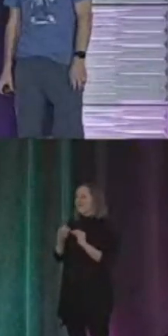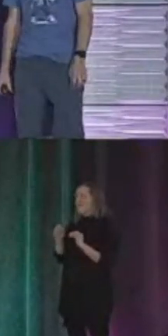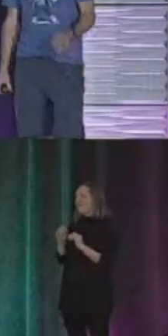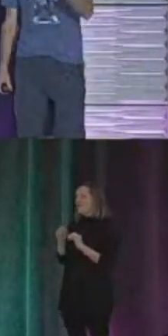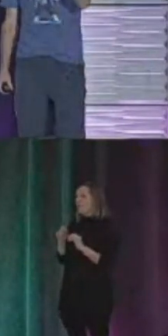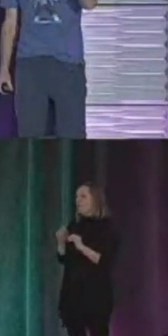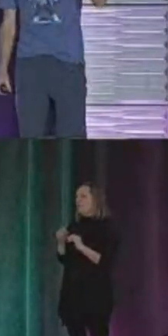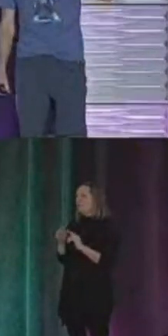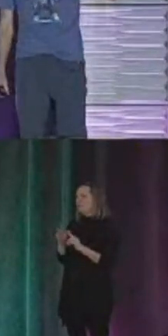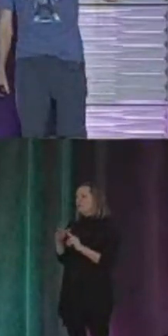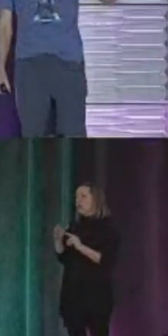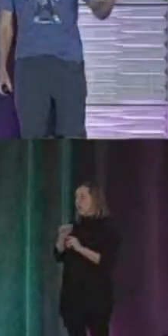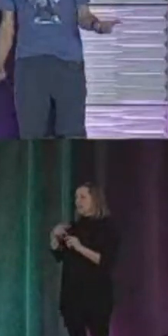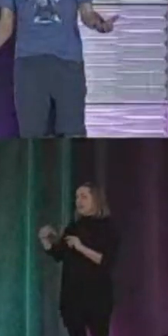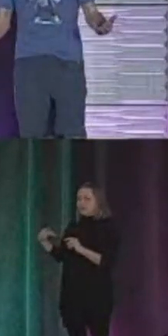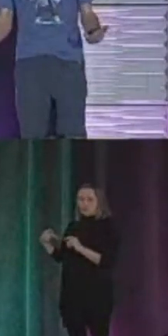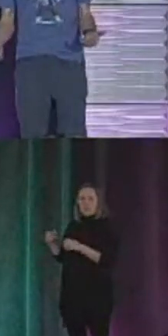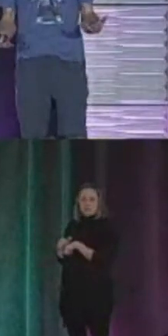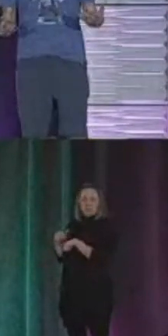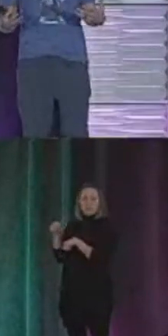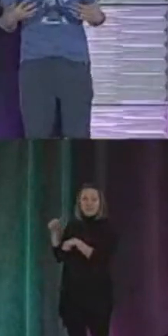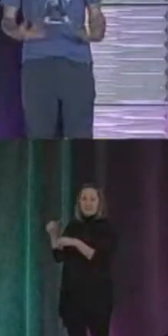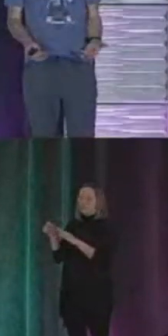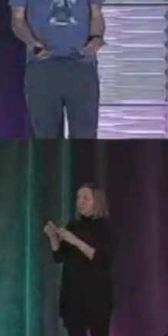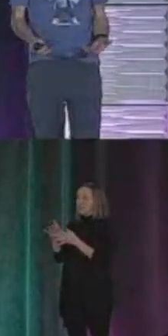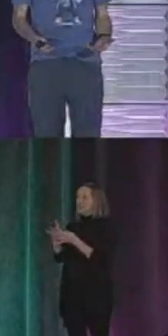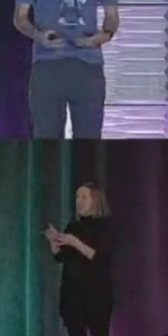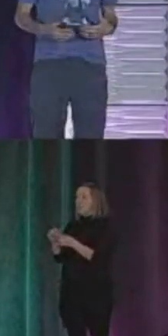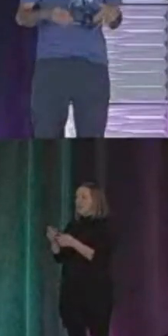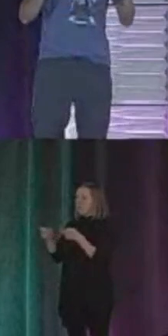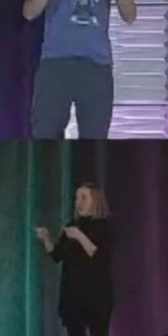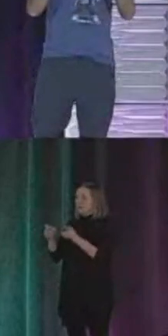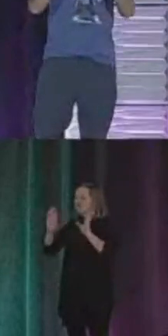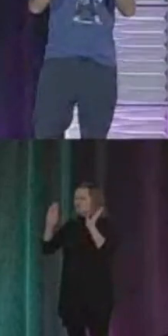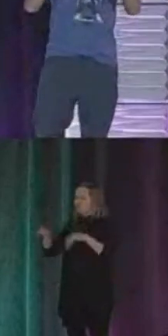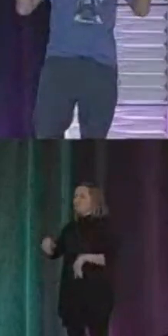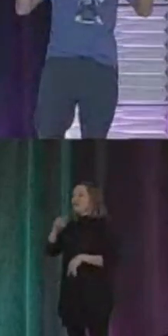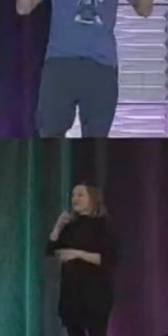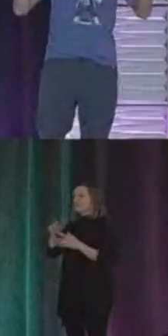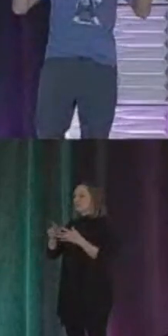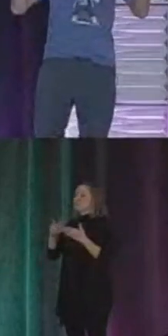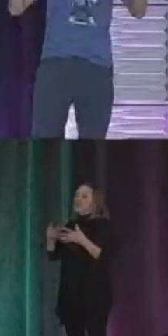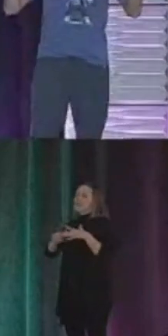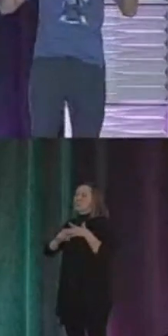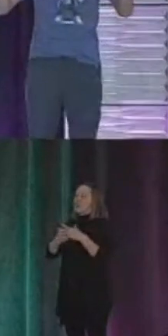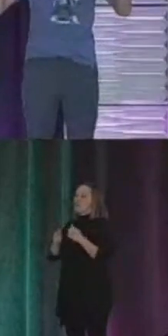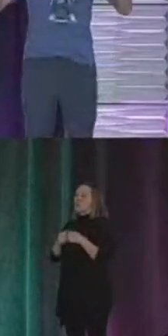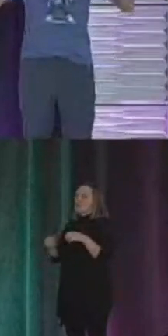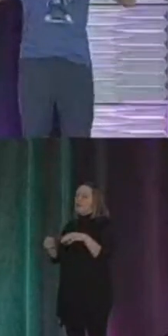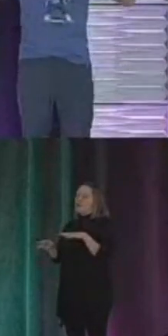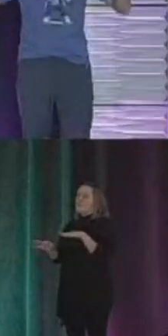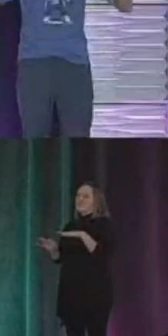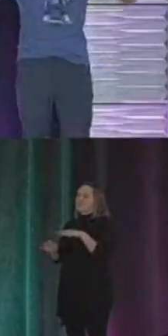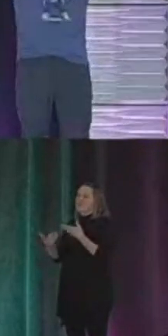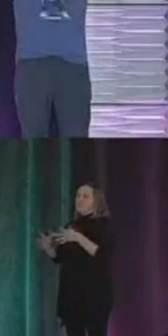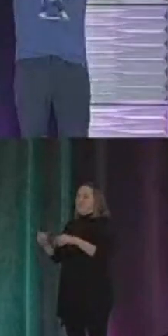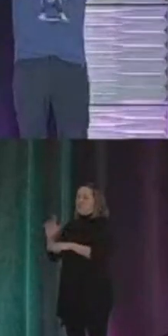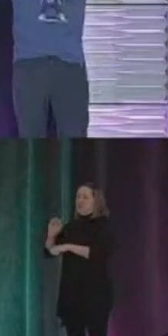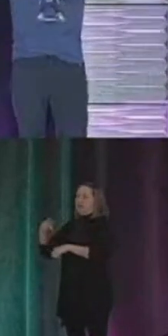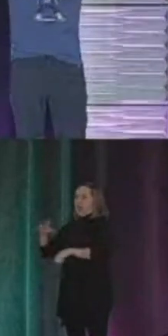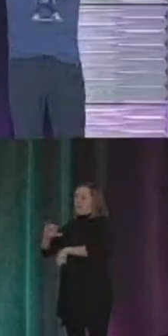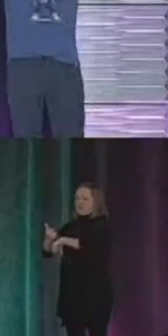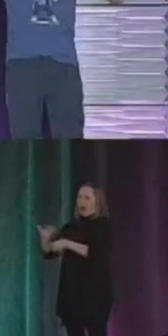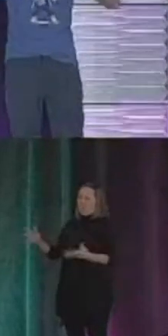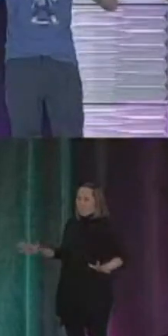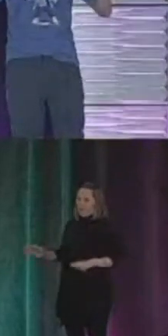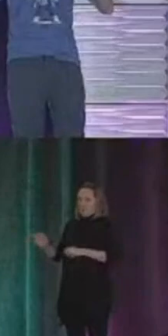state management. Because if it's progressively enhanced, that means it starts with a baseline of a functional app. And then we use JavaScript